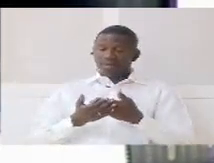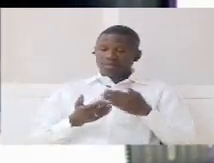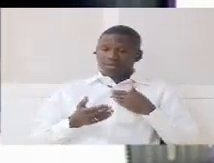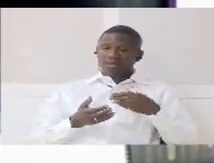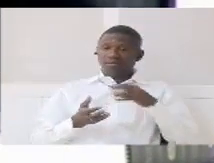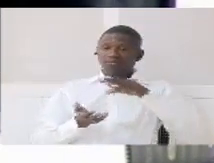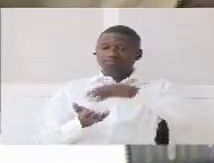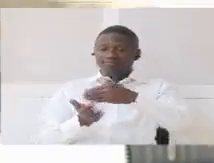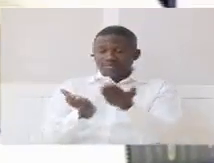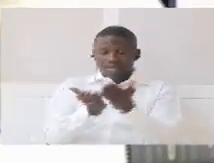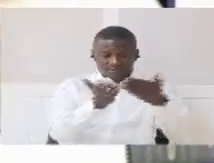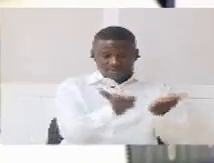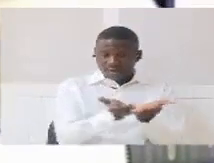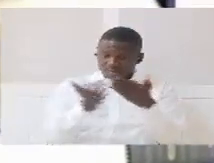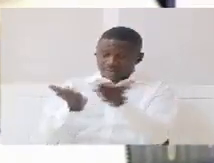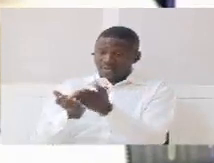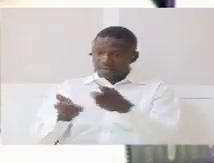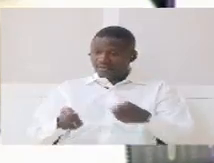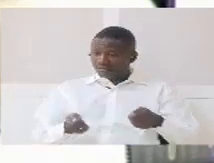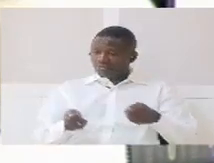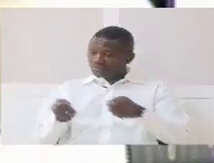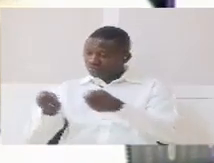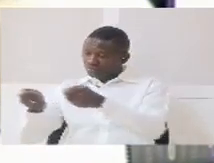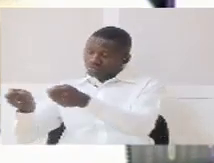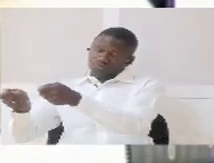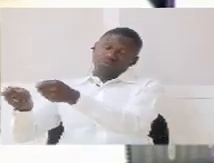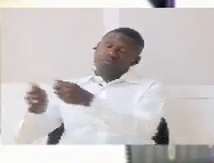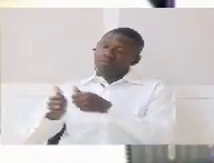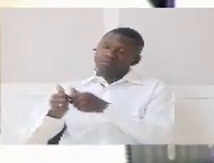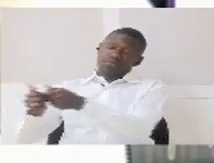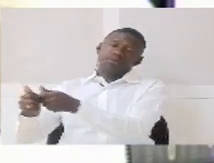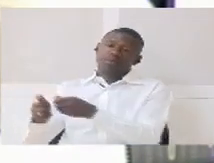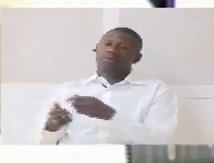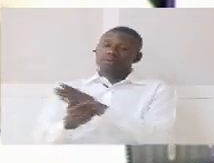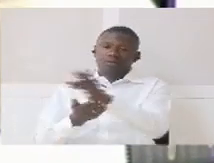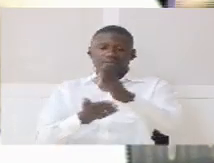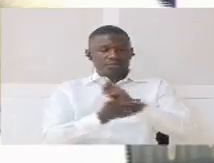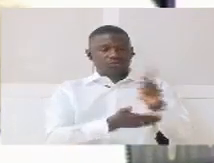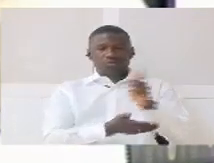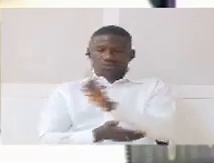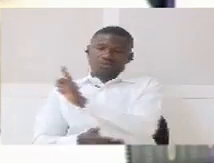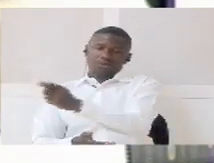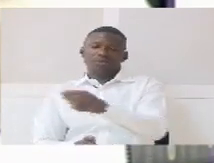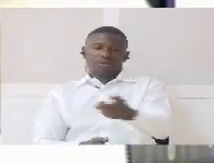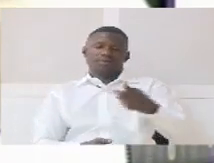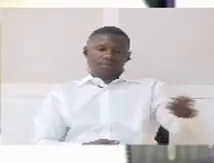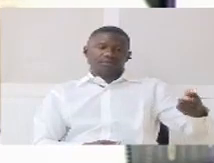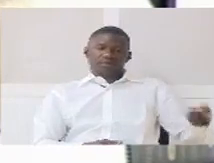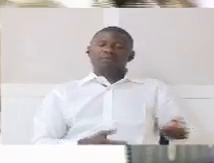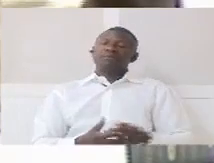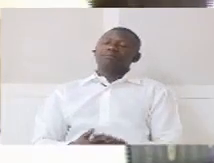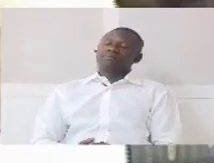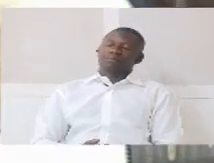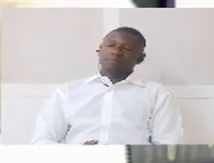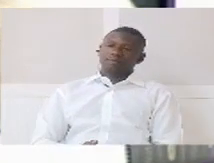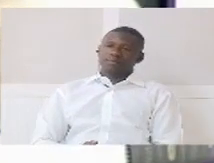basins on the tray. The ushers will escort the food to the cells. So every cell. In every cell.